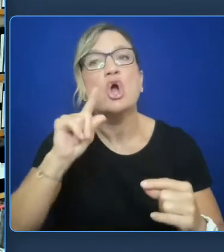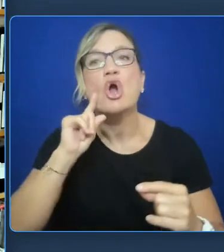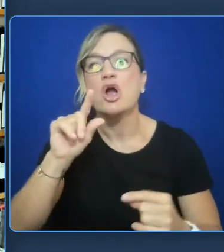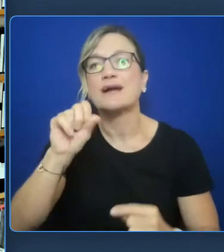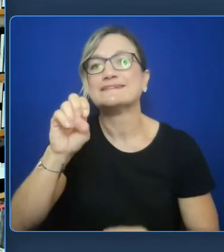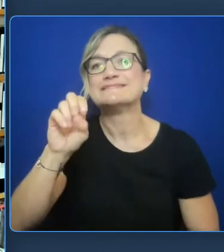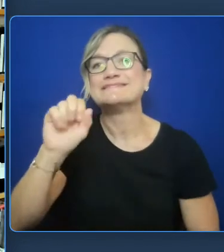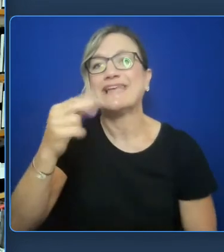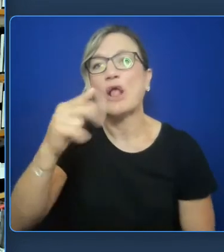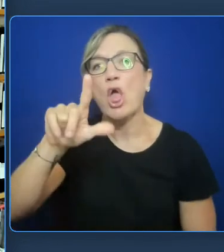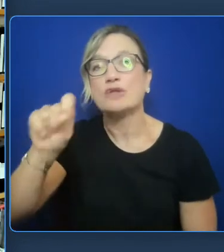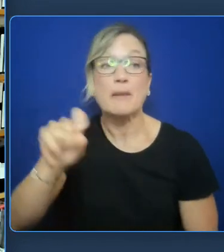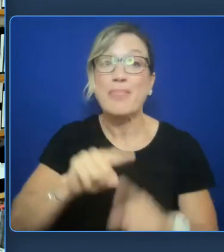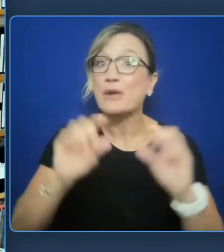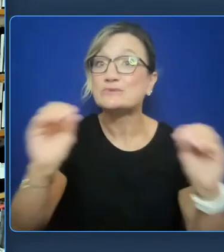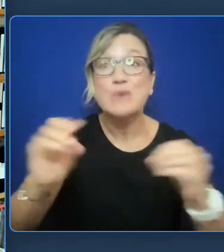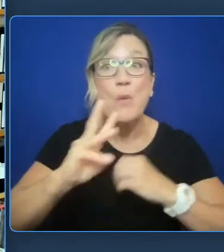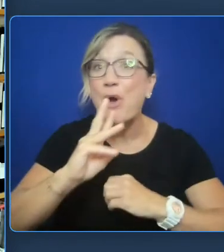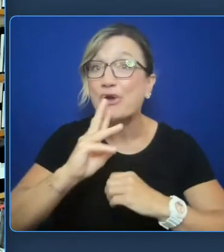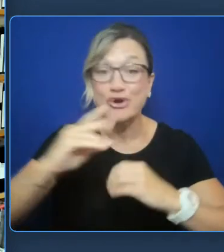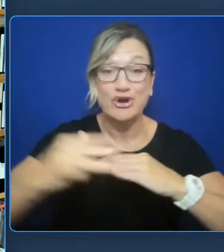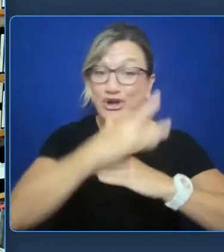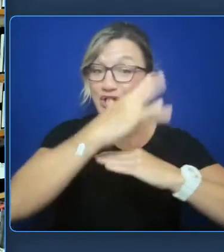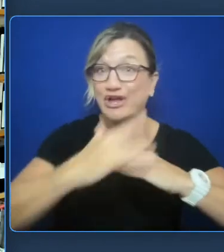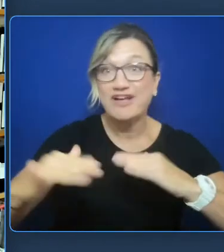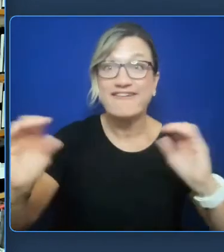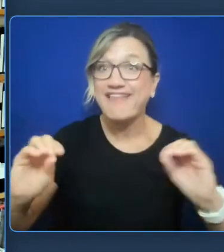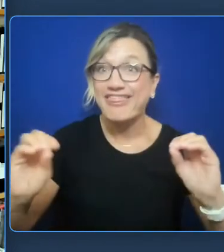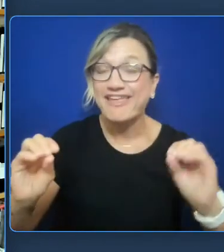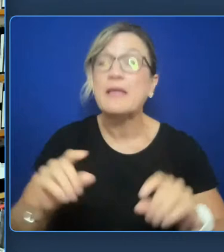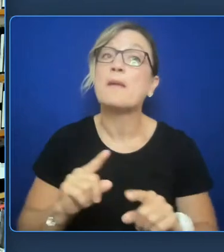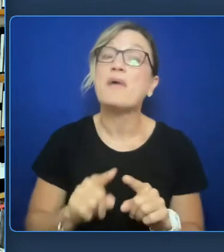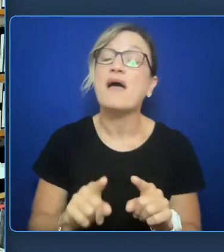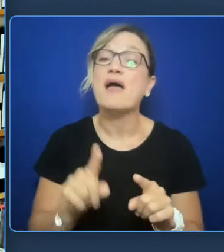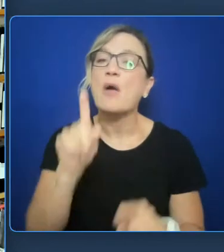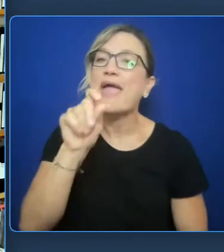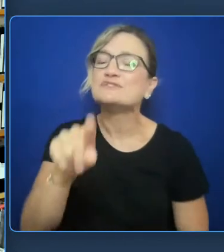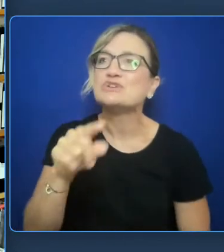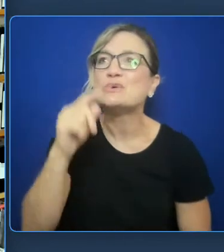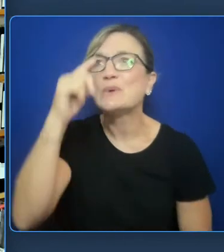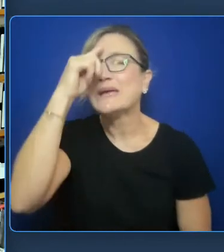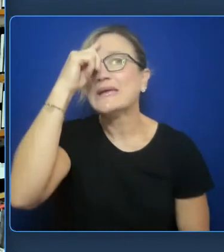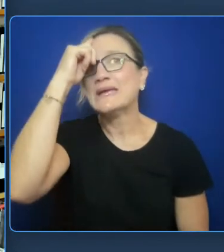or something. And there's no water. But let me ask you something.